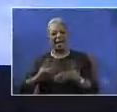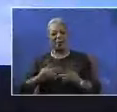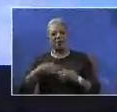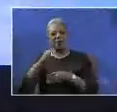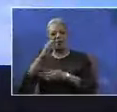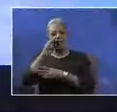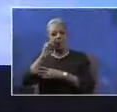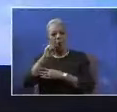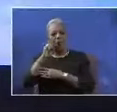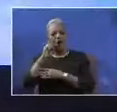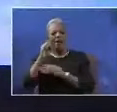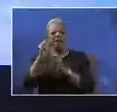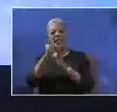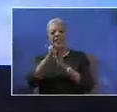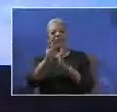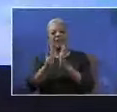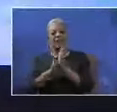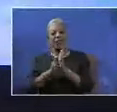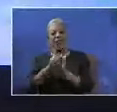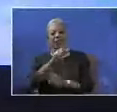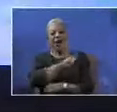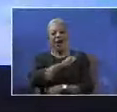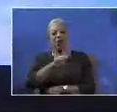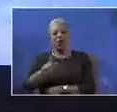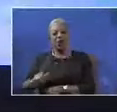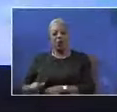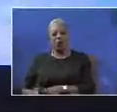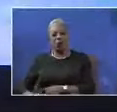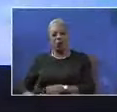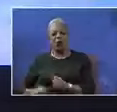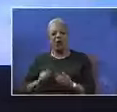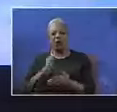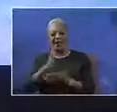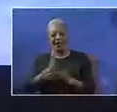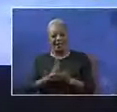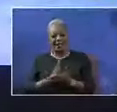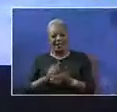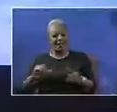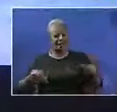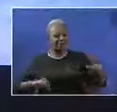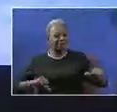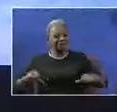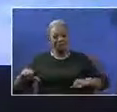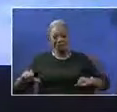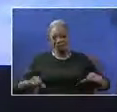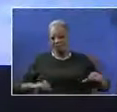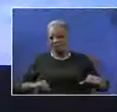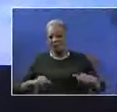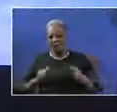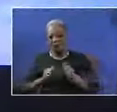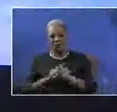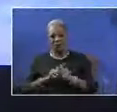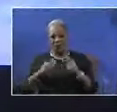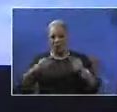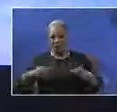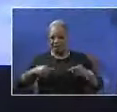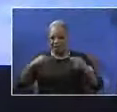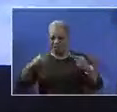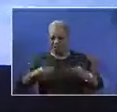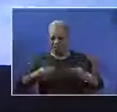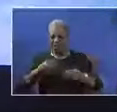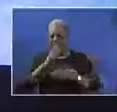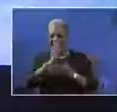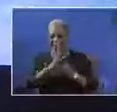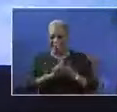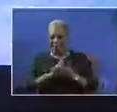In fact, Psalm 20, verse 7 says, some boast in chariots and some boast in horses, but